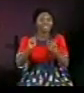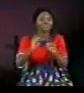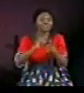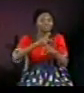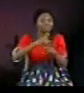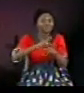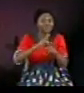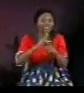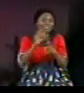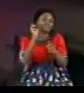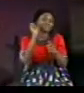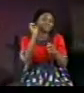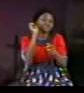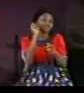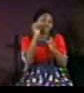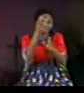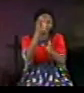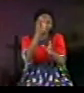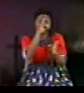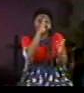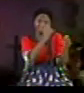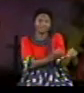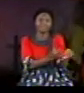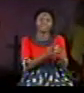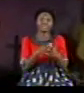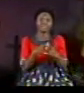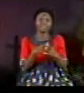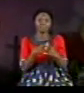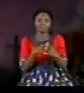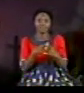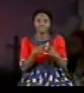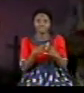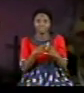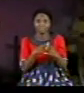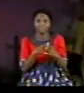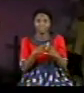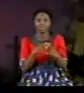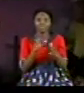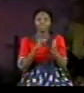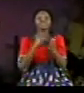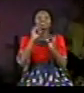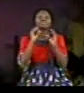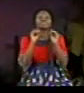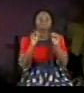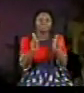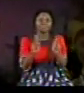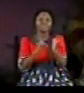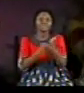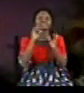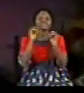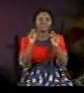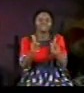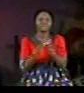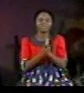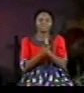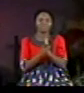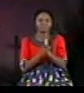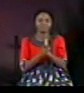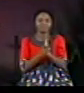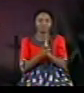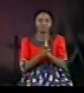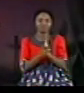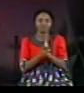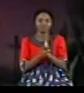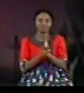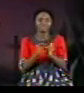Praise the Lord. Amen. Praise. I believe it is all right. I think it's all right. I thank God because I'm alive